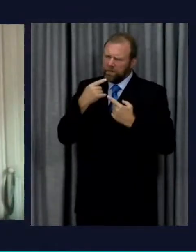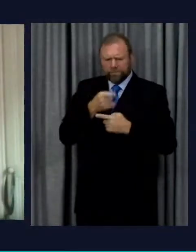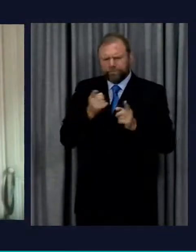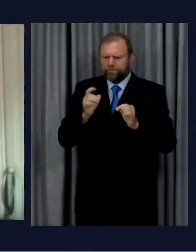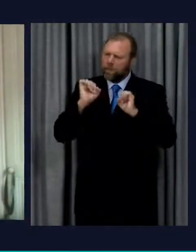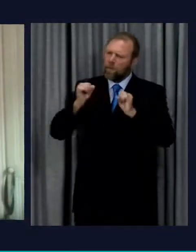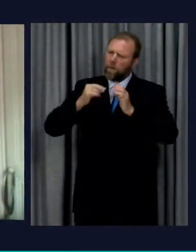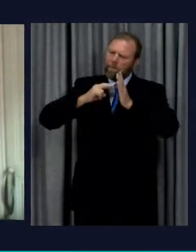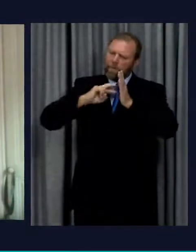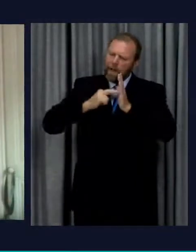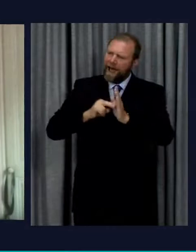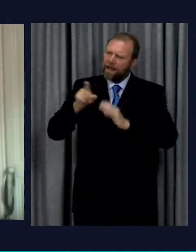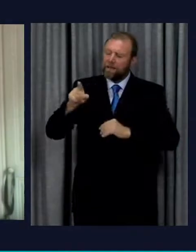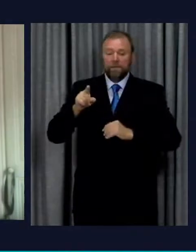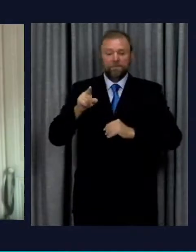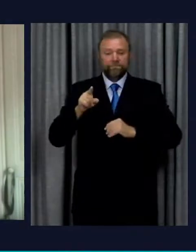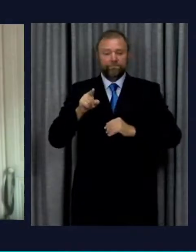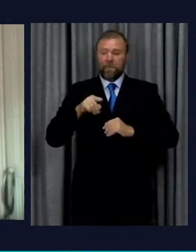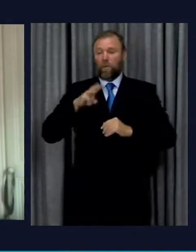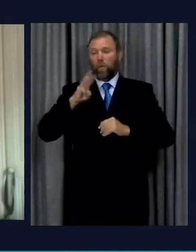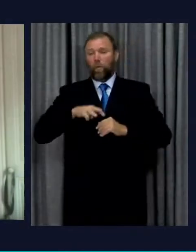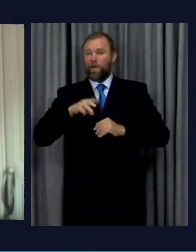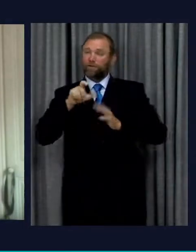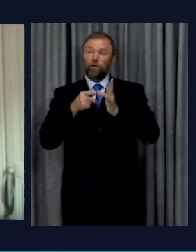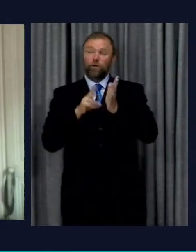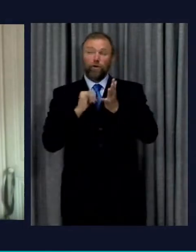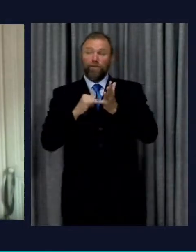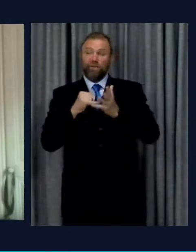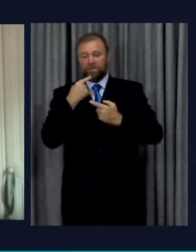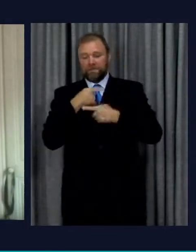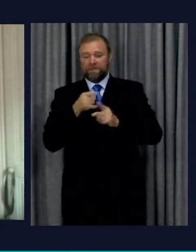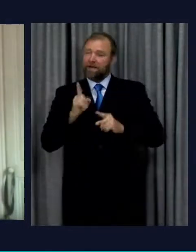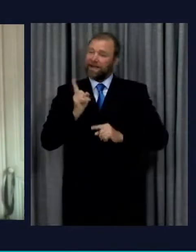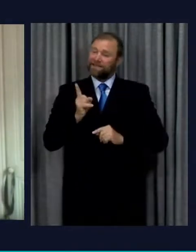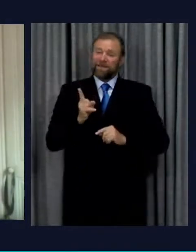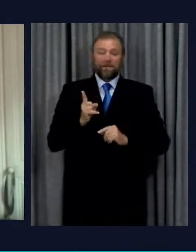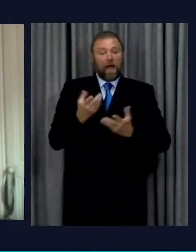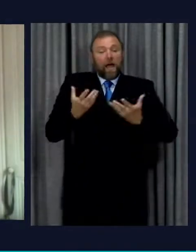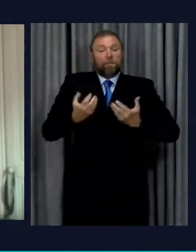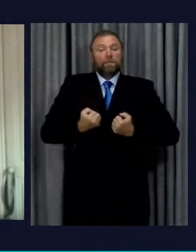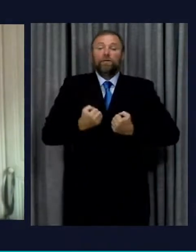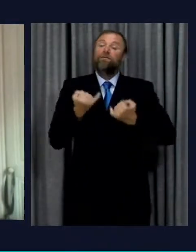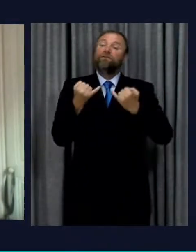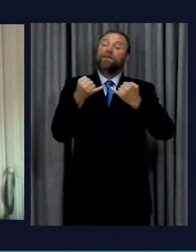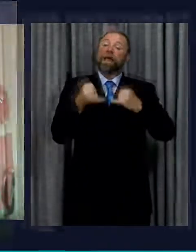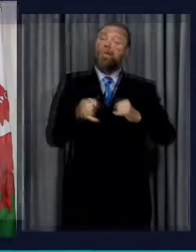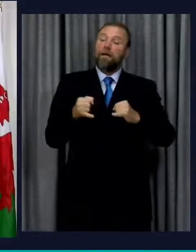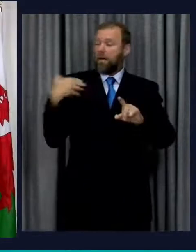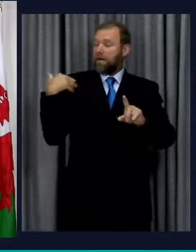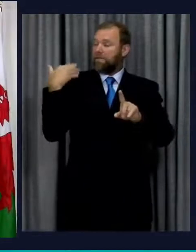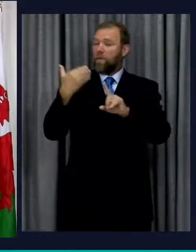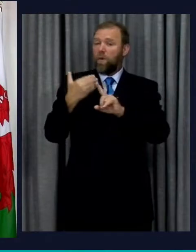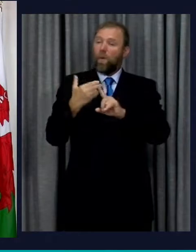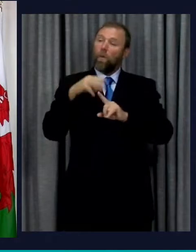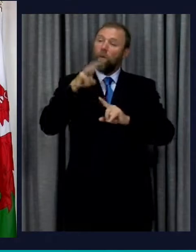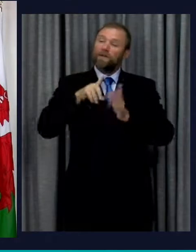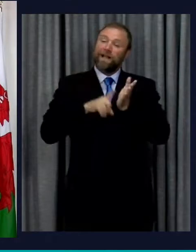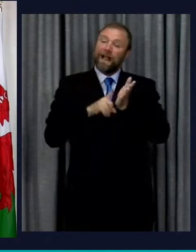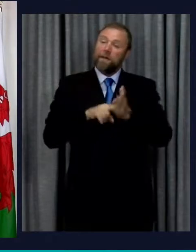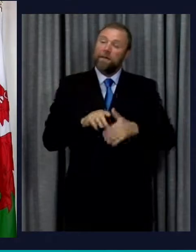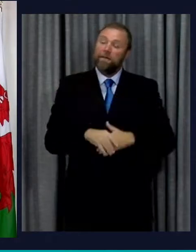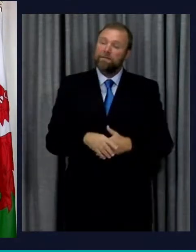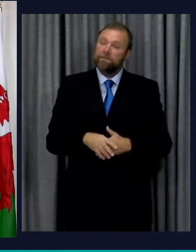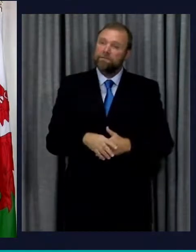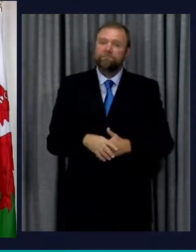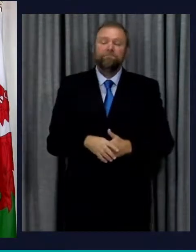it as an admission of failure of 22 years of Labour rule in Wales. How do you respond to that? Well, it's the typical